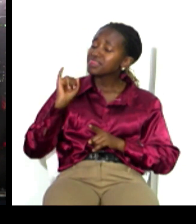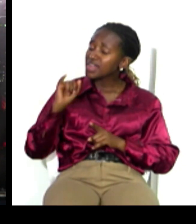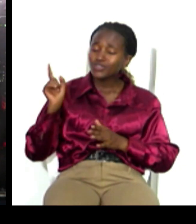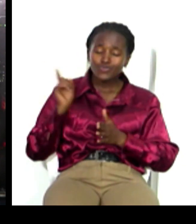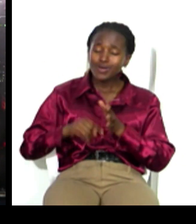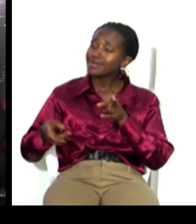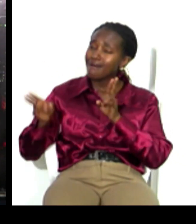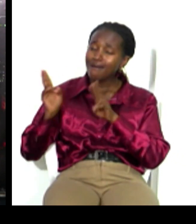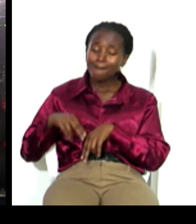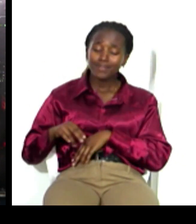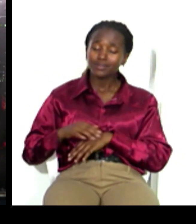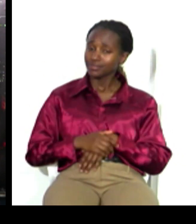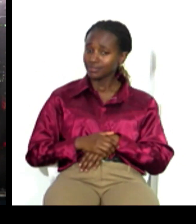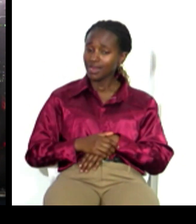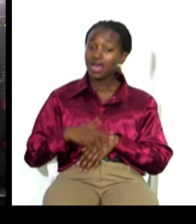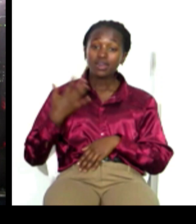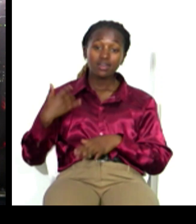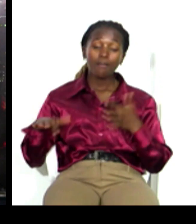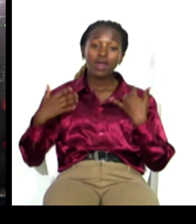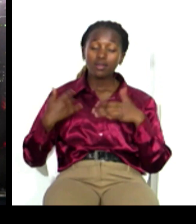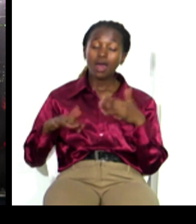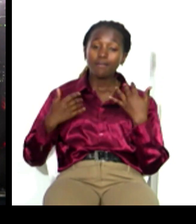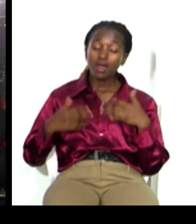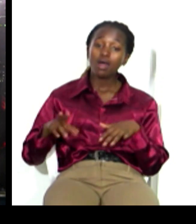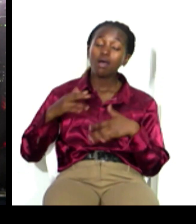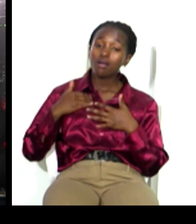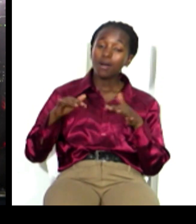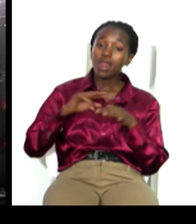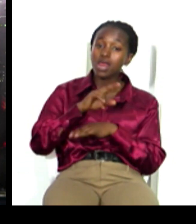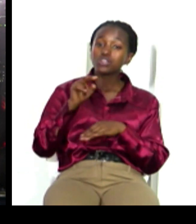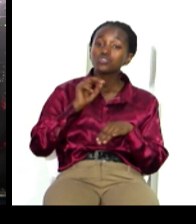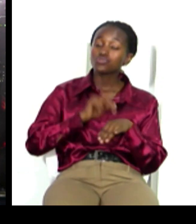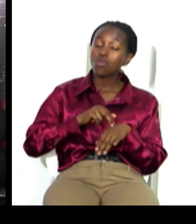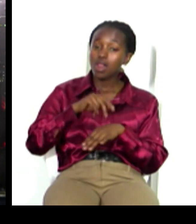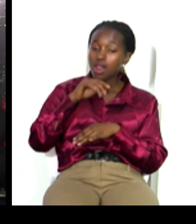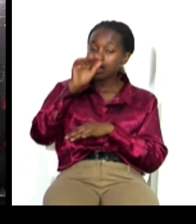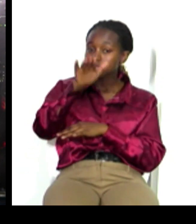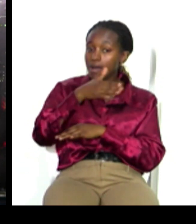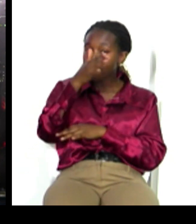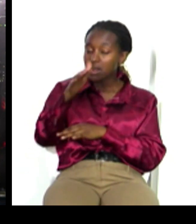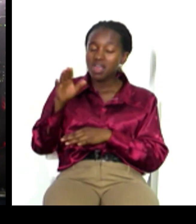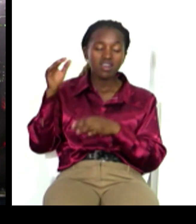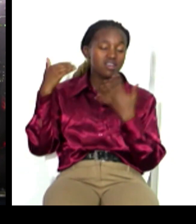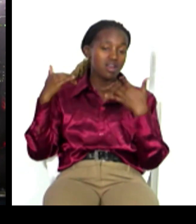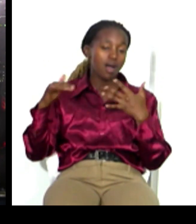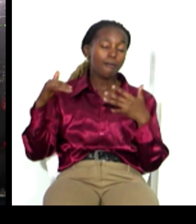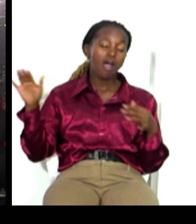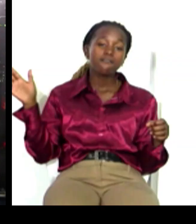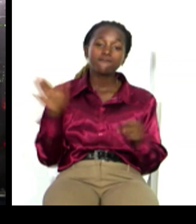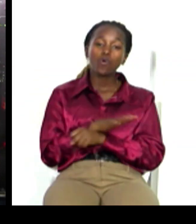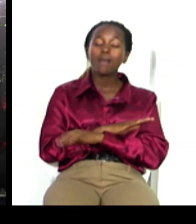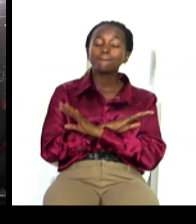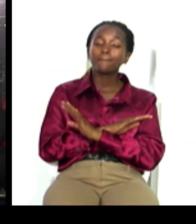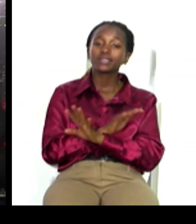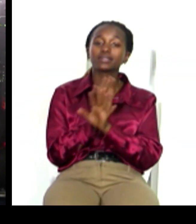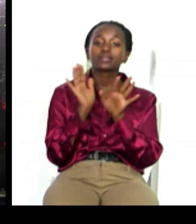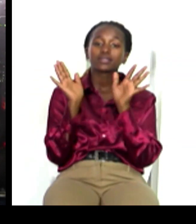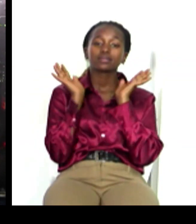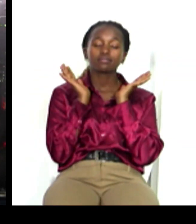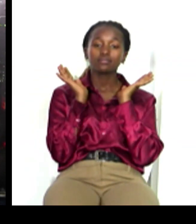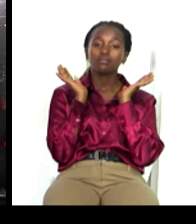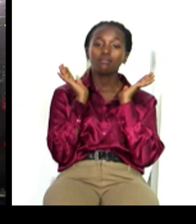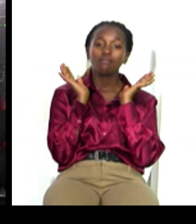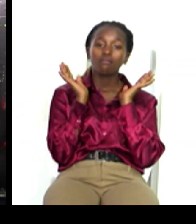drama. The National Assembly is full of drama. That is not a serious National Assembly. It's full of a lot